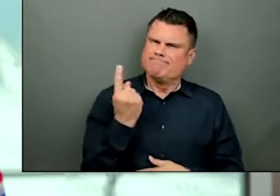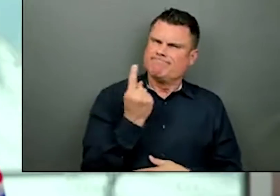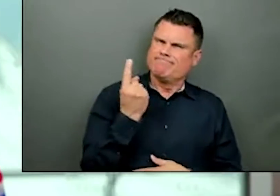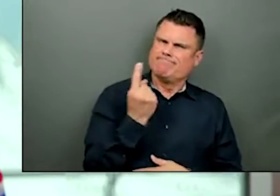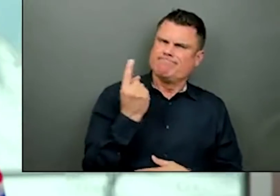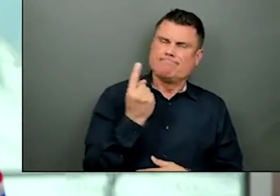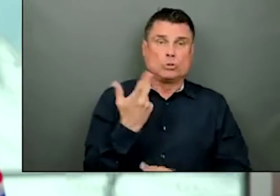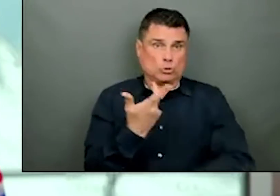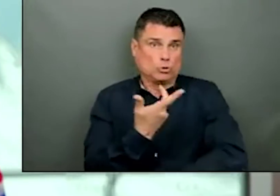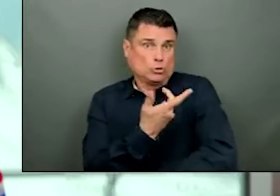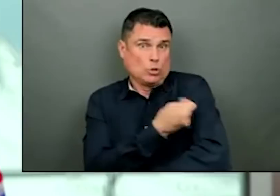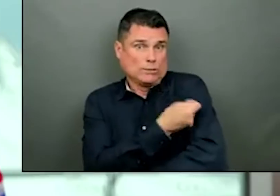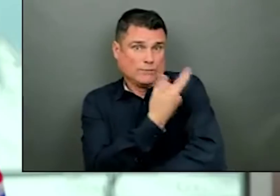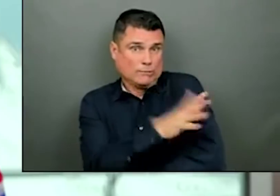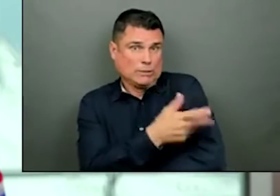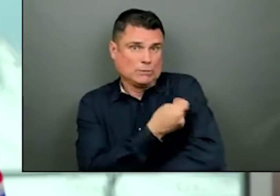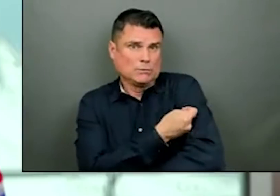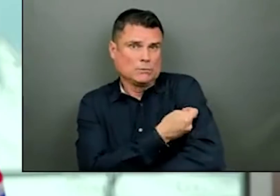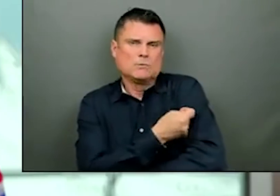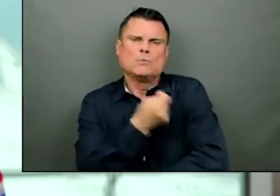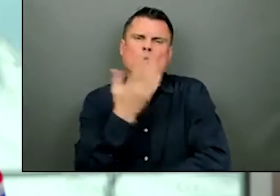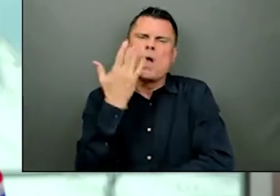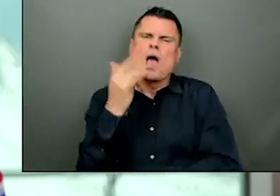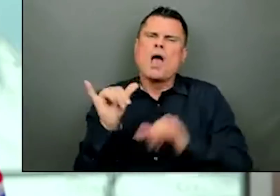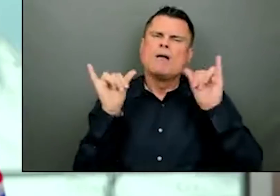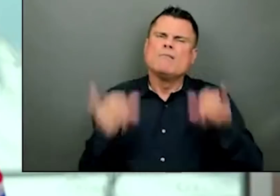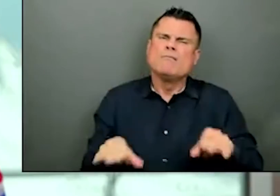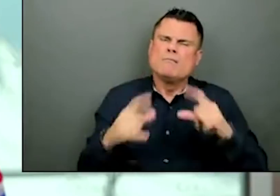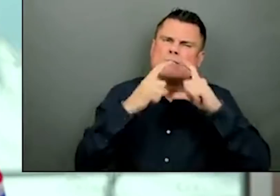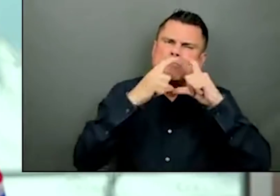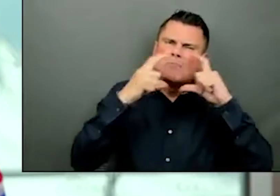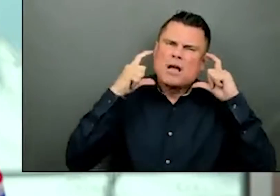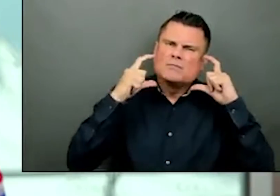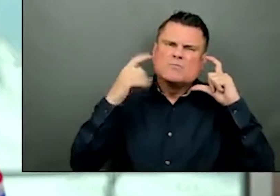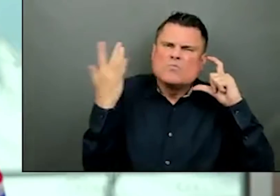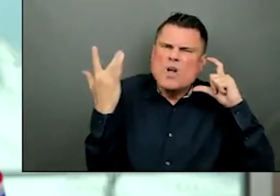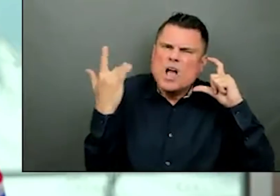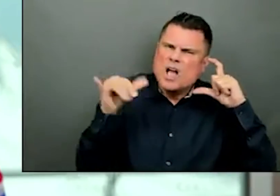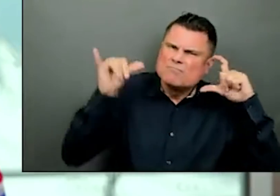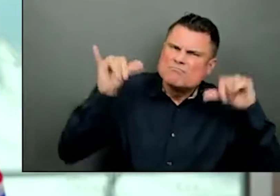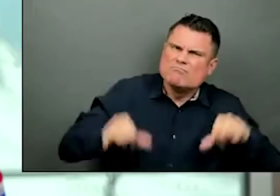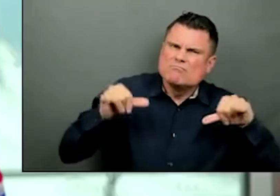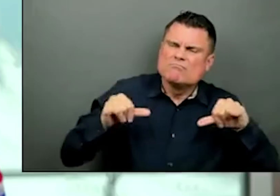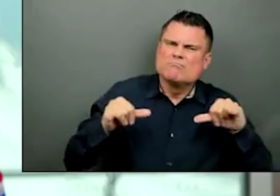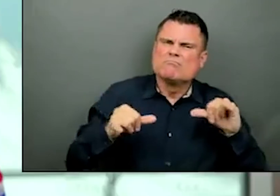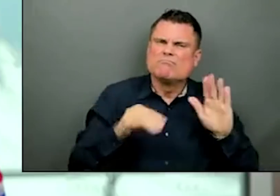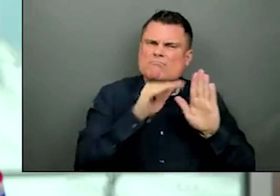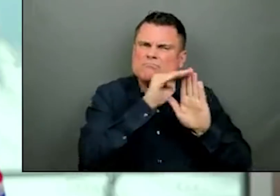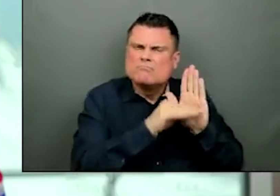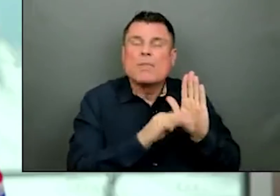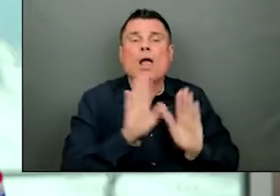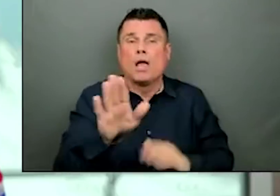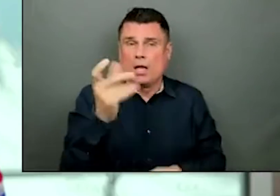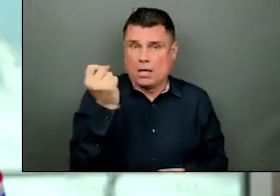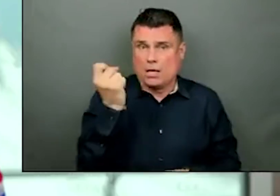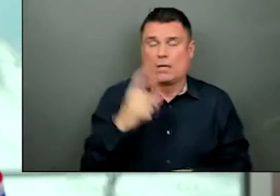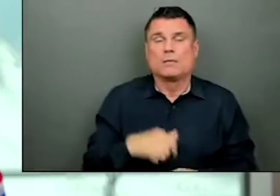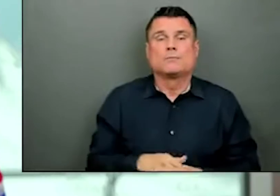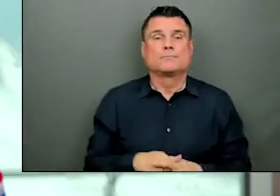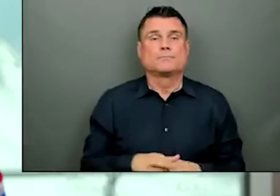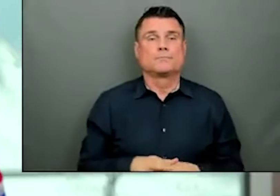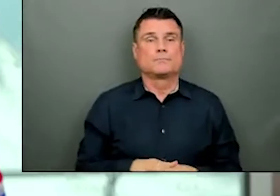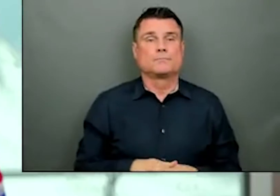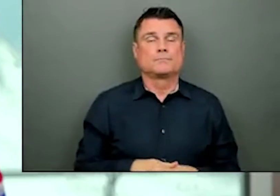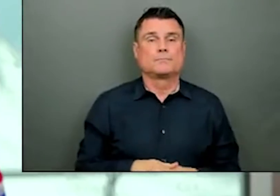to respond to the vaccines, no matter which vaccine it is. And it develops two types of immunity. The first is one that we